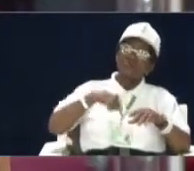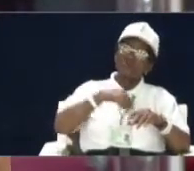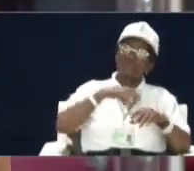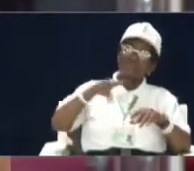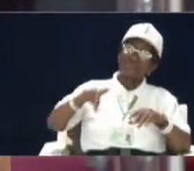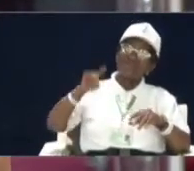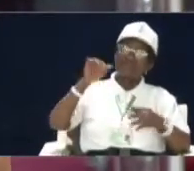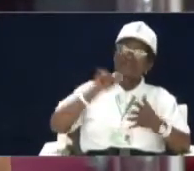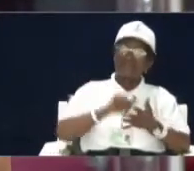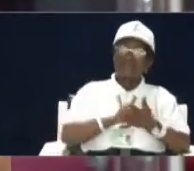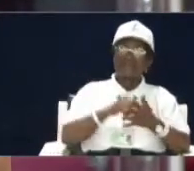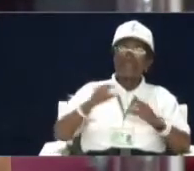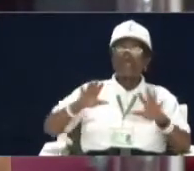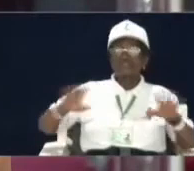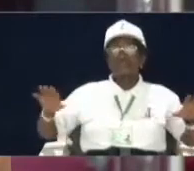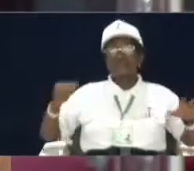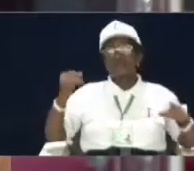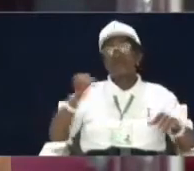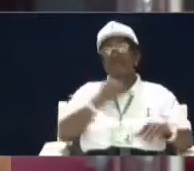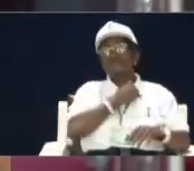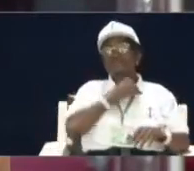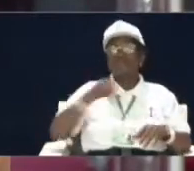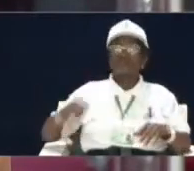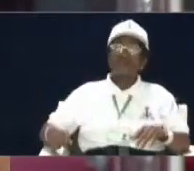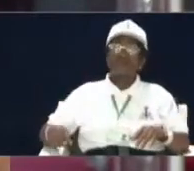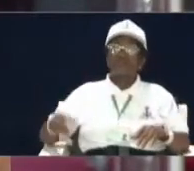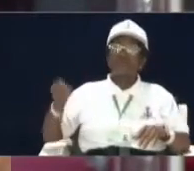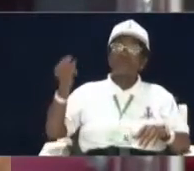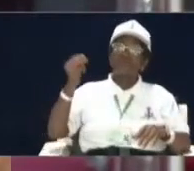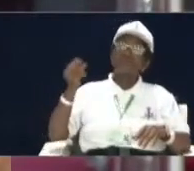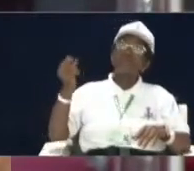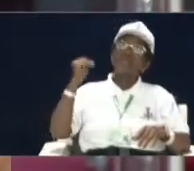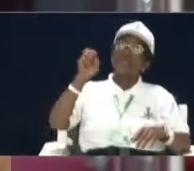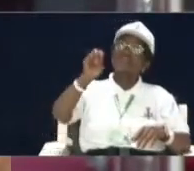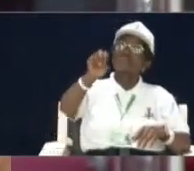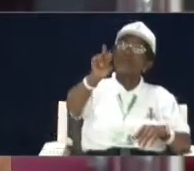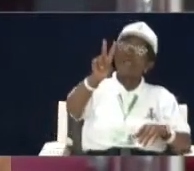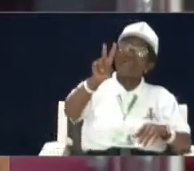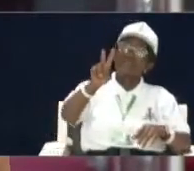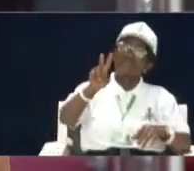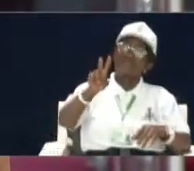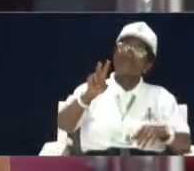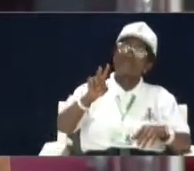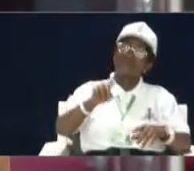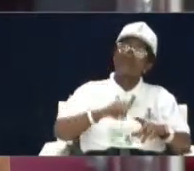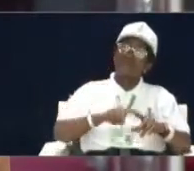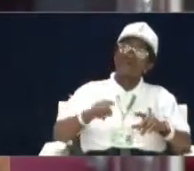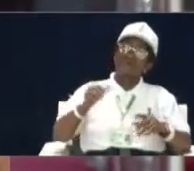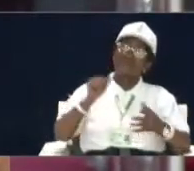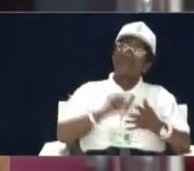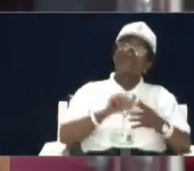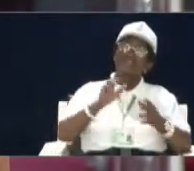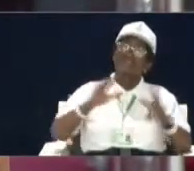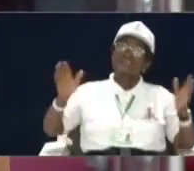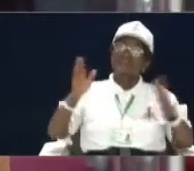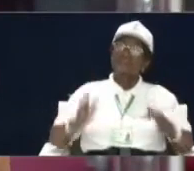that the children of Jacob were 12. That's a bigger